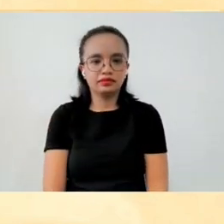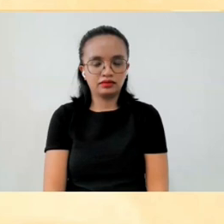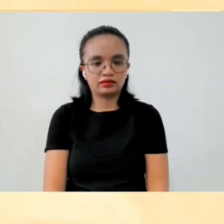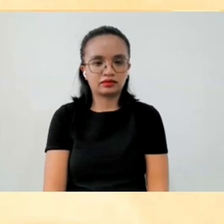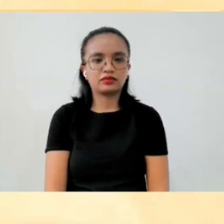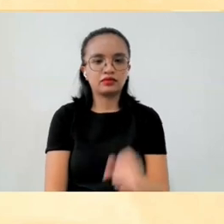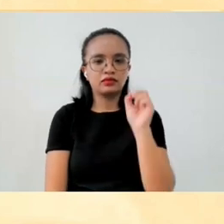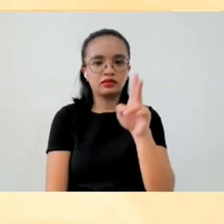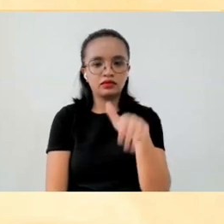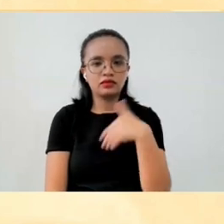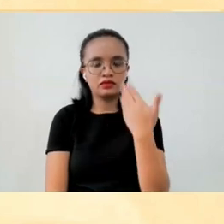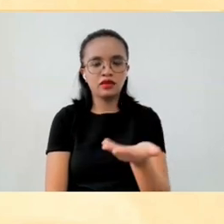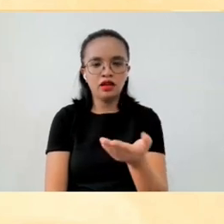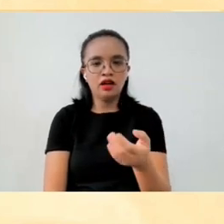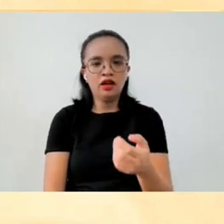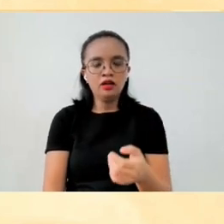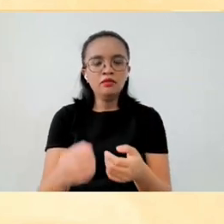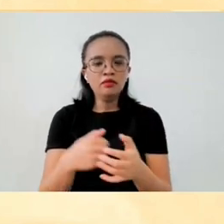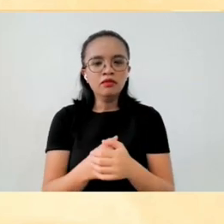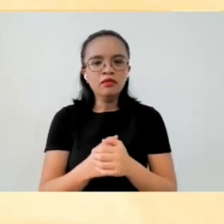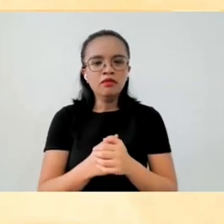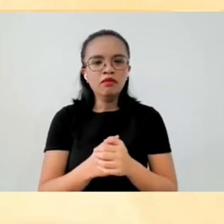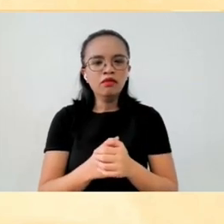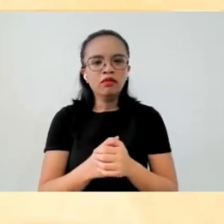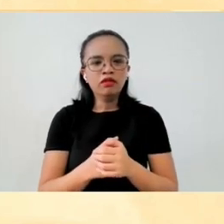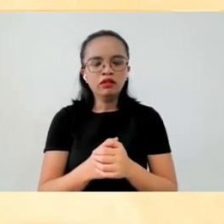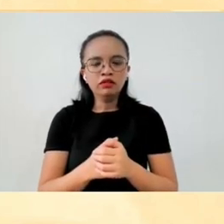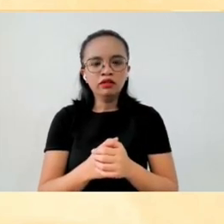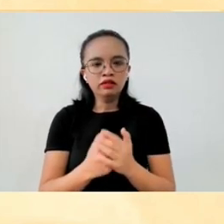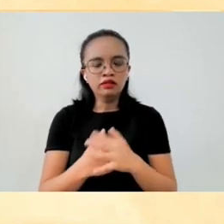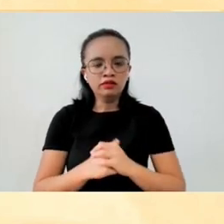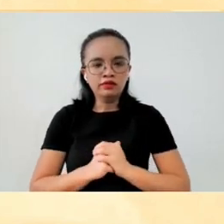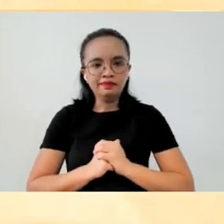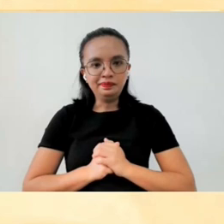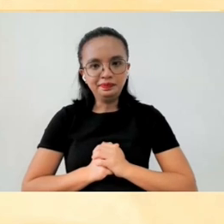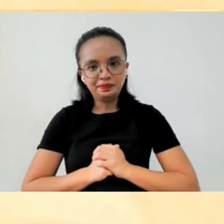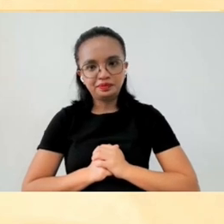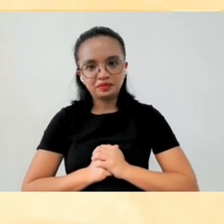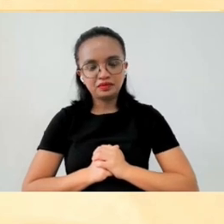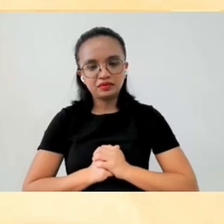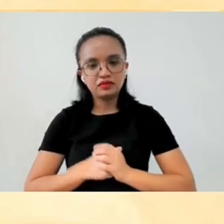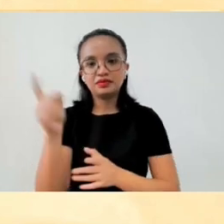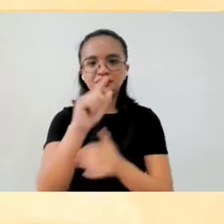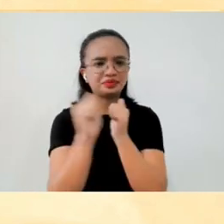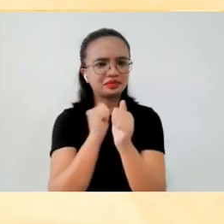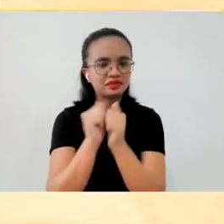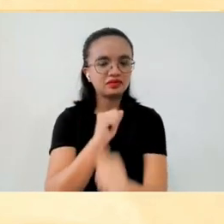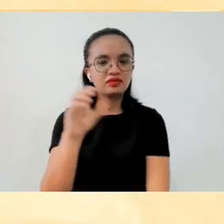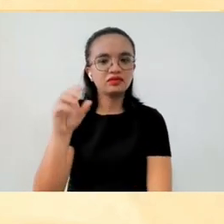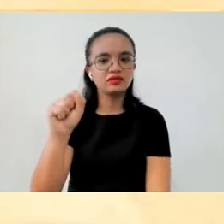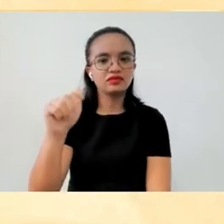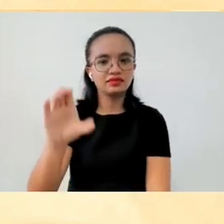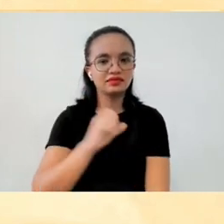Okay. So next. Okay. So okay. Okay. So what is OSAIC? Okay.